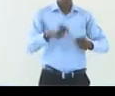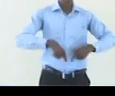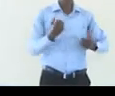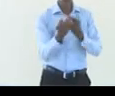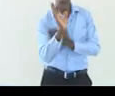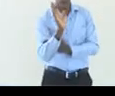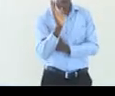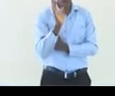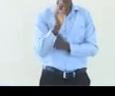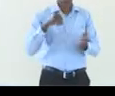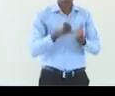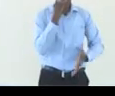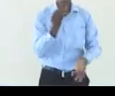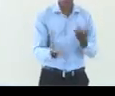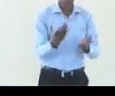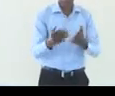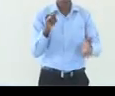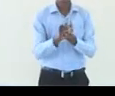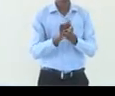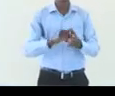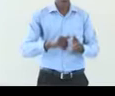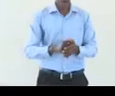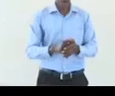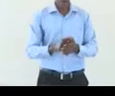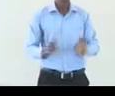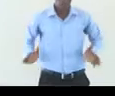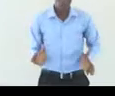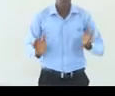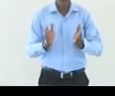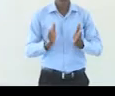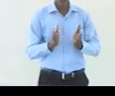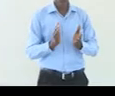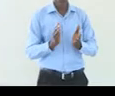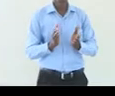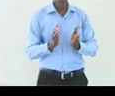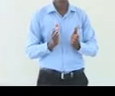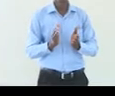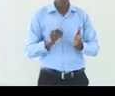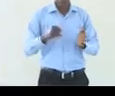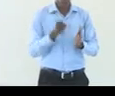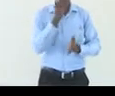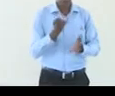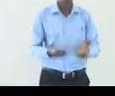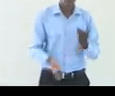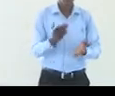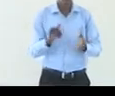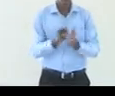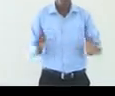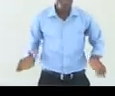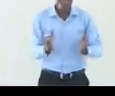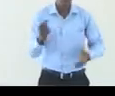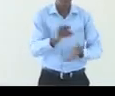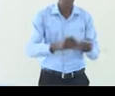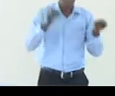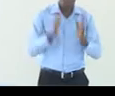of God. It is the fire that fuels. It is the fire that fuels the believer,